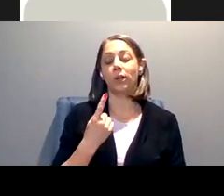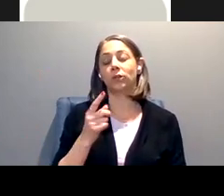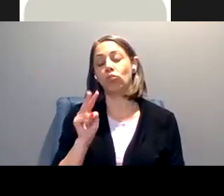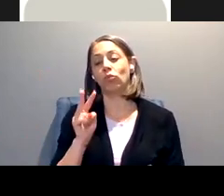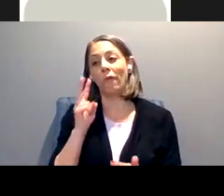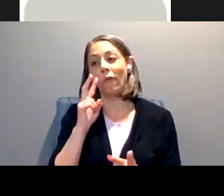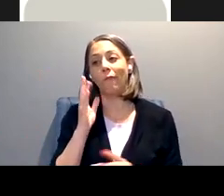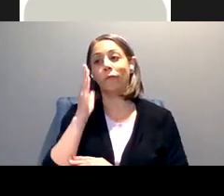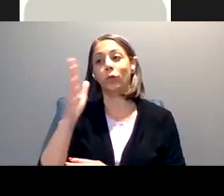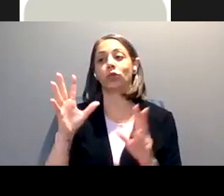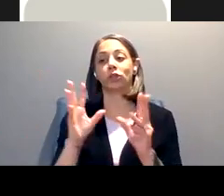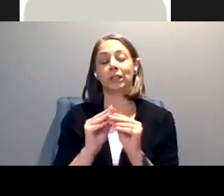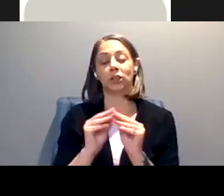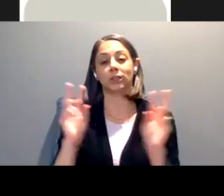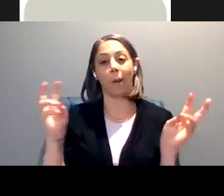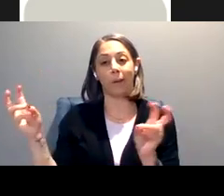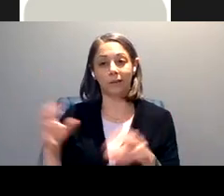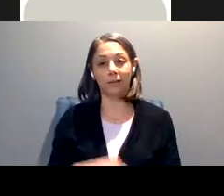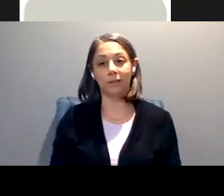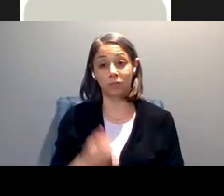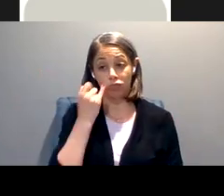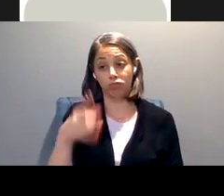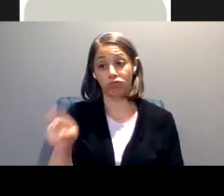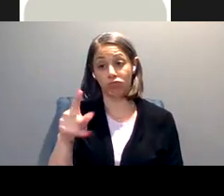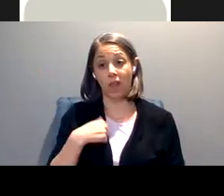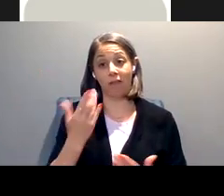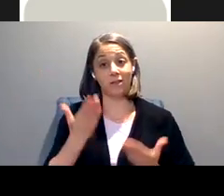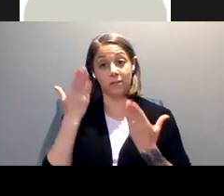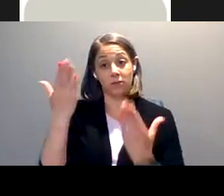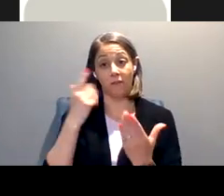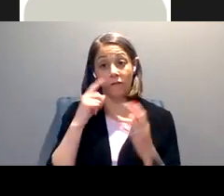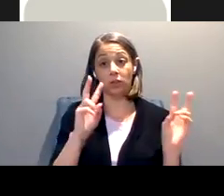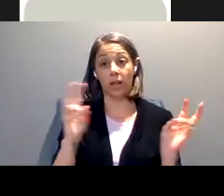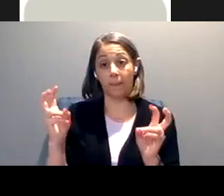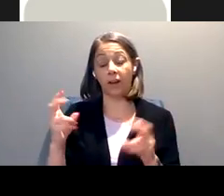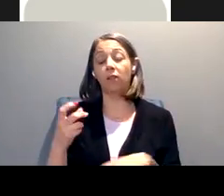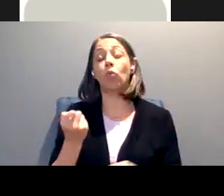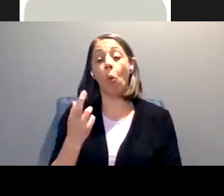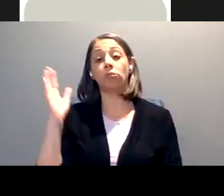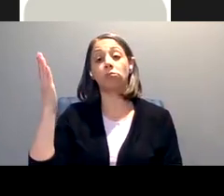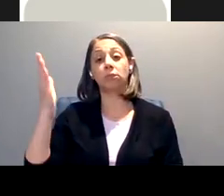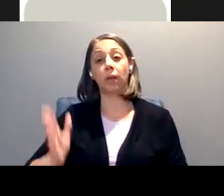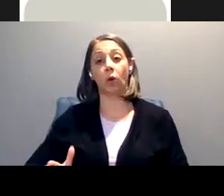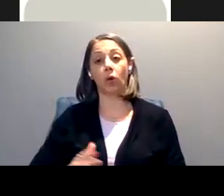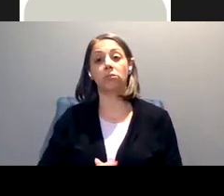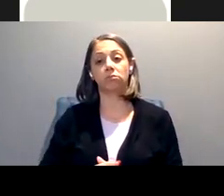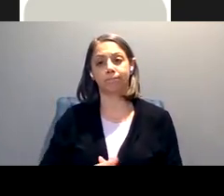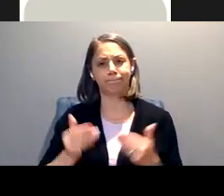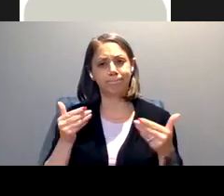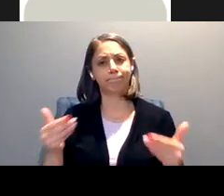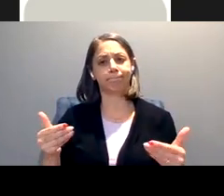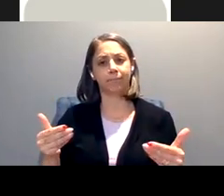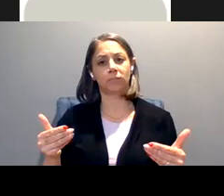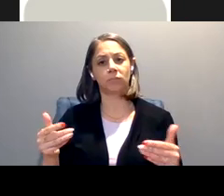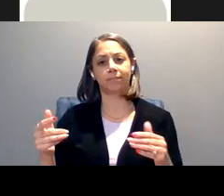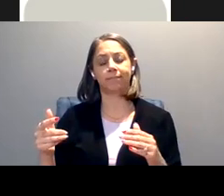webinar topics as well. If you do have suggestions for topics or speakers, feel free to send those to